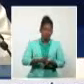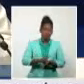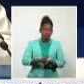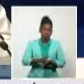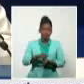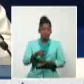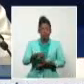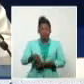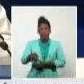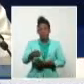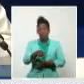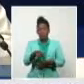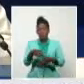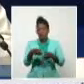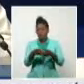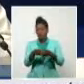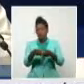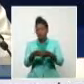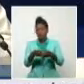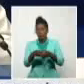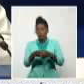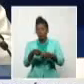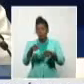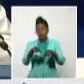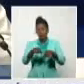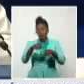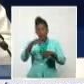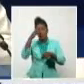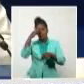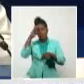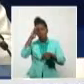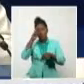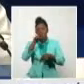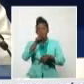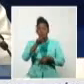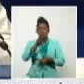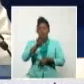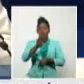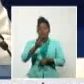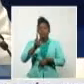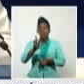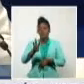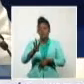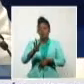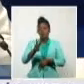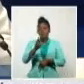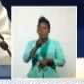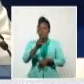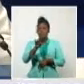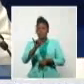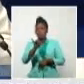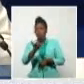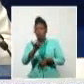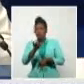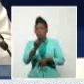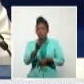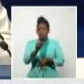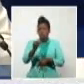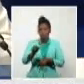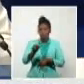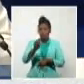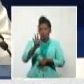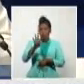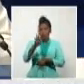residentes, 147 travelers entered our country. 6 tripulantes, 4 extranjeros